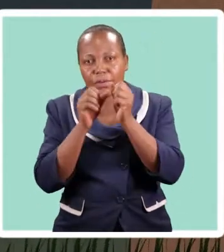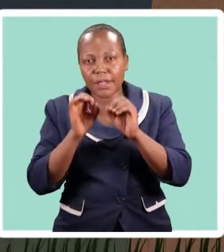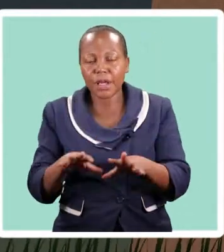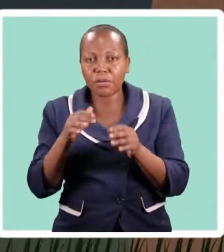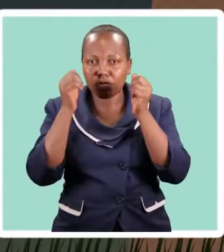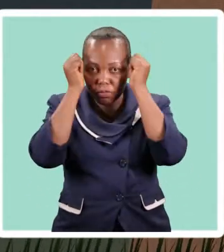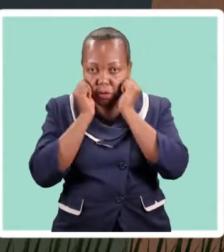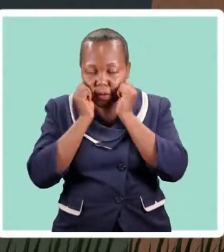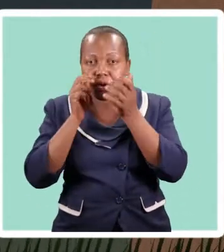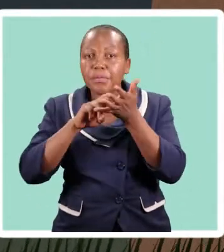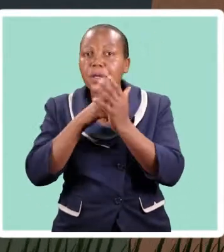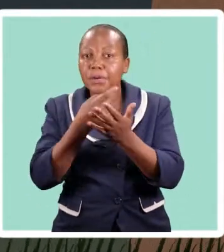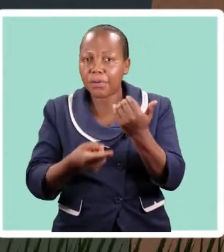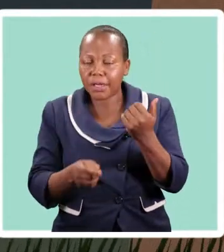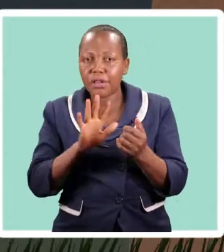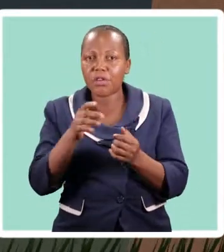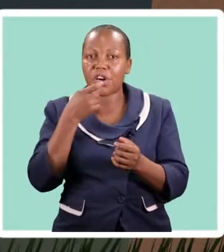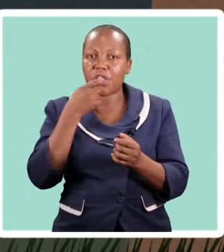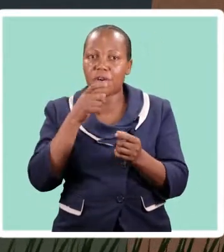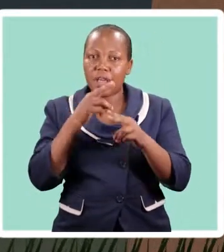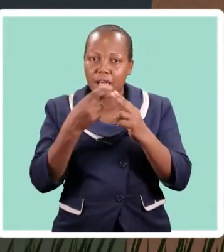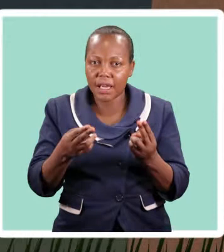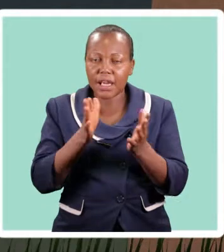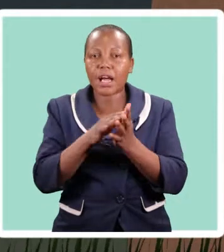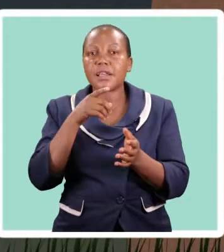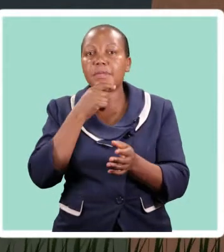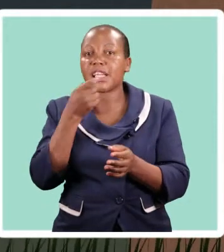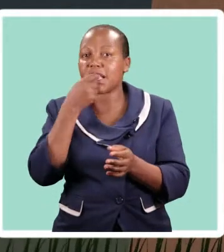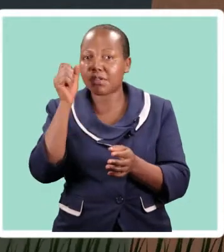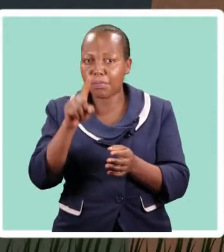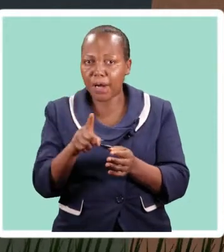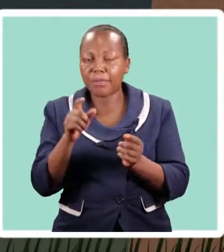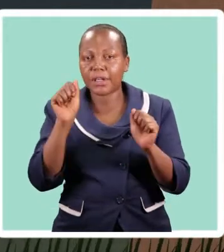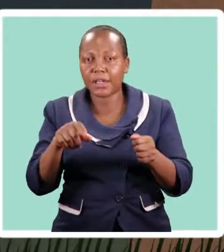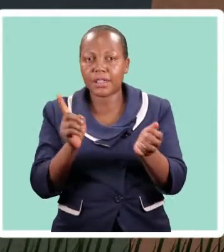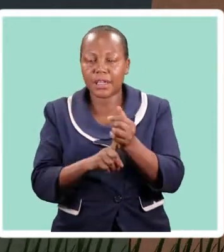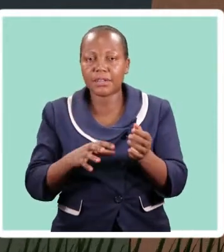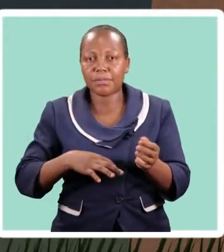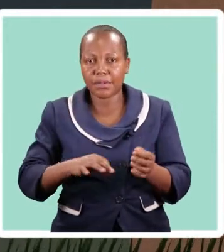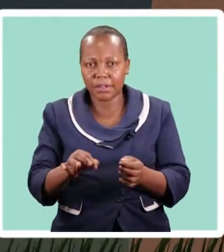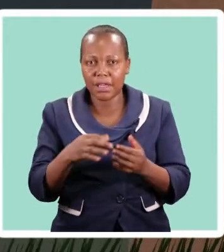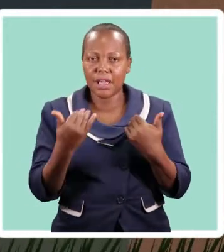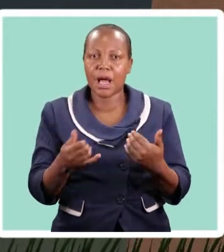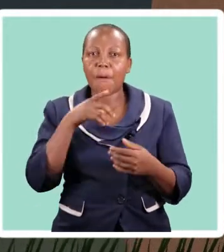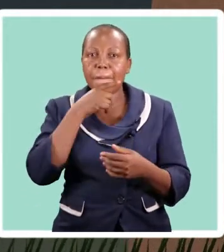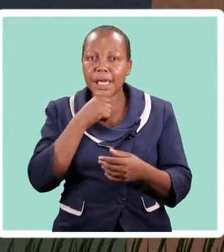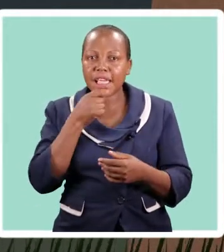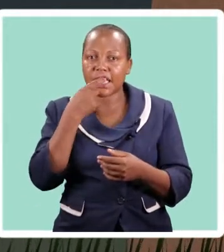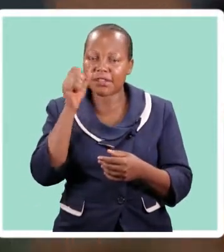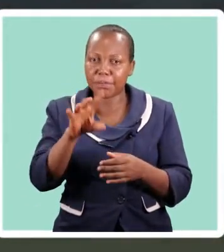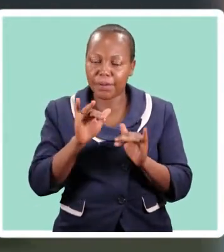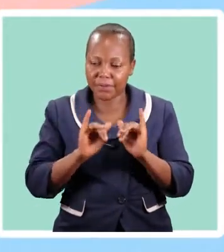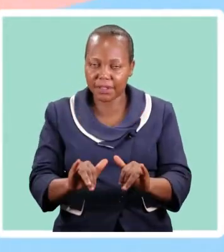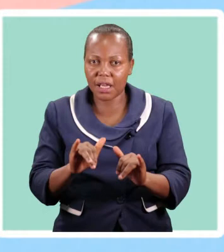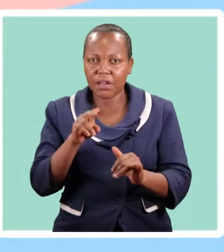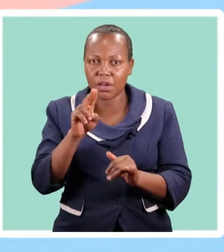egg and man's sperm will meet in the uterus and you can get pregnant. Man's sperm can survive in the uterus for 5 days.